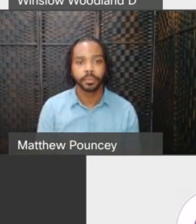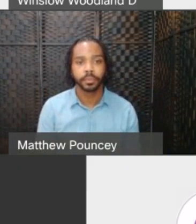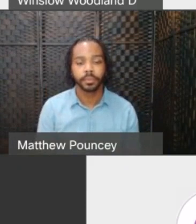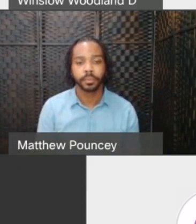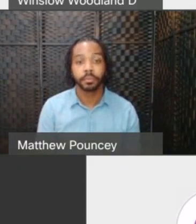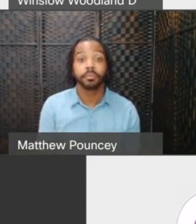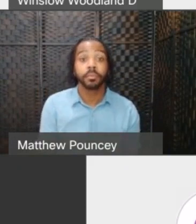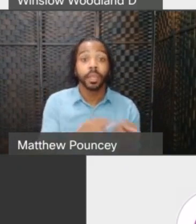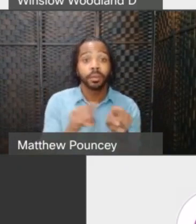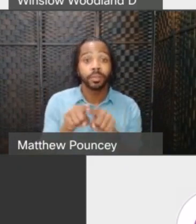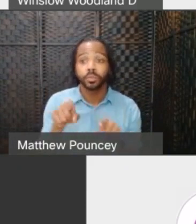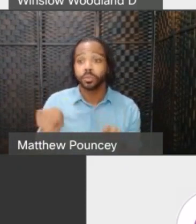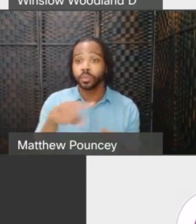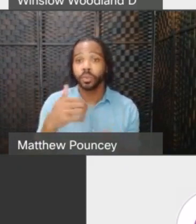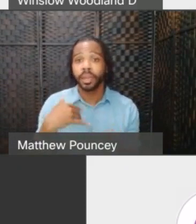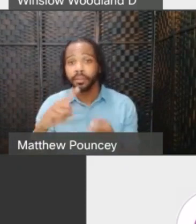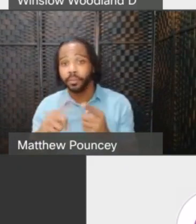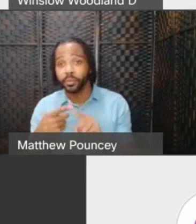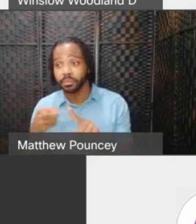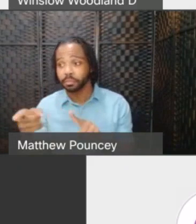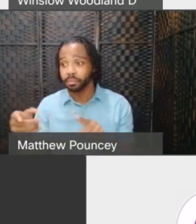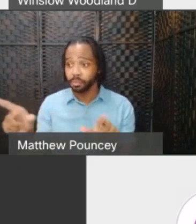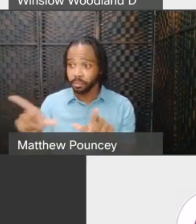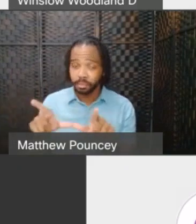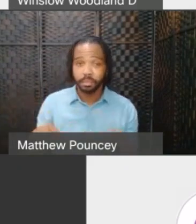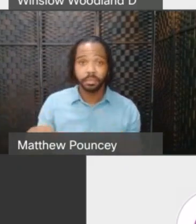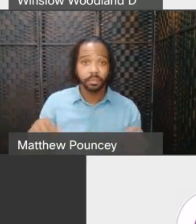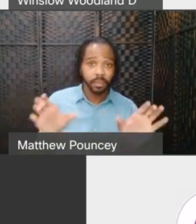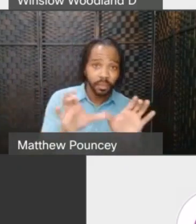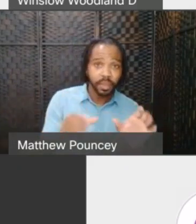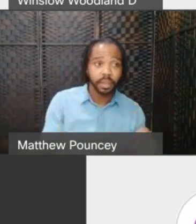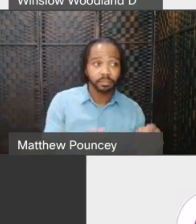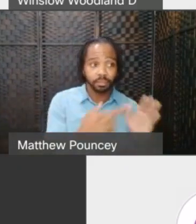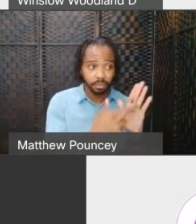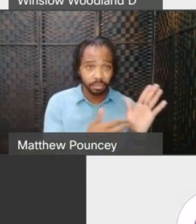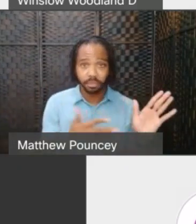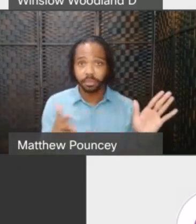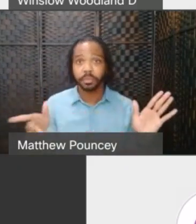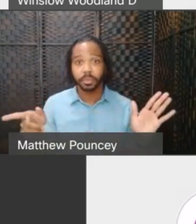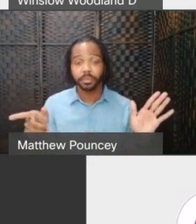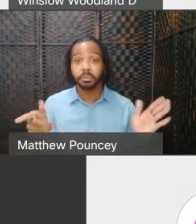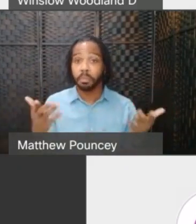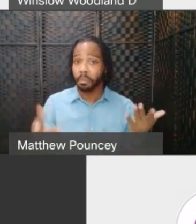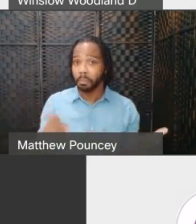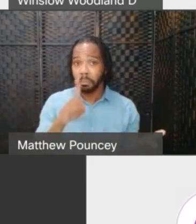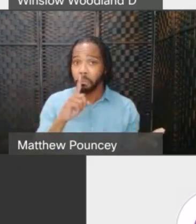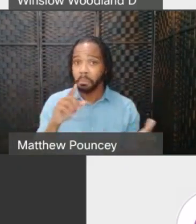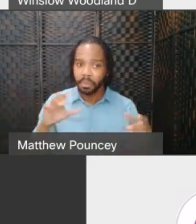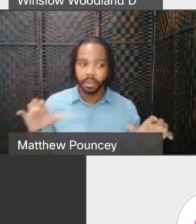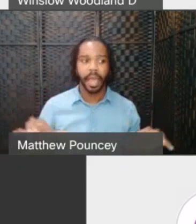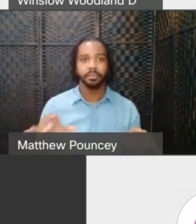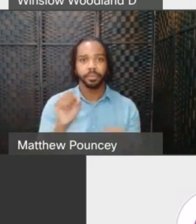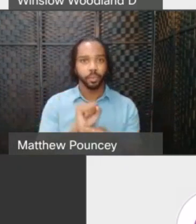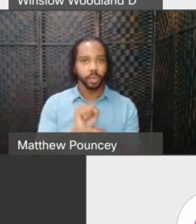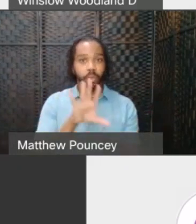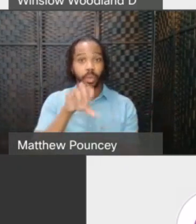Also, if you have any friends that are licensed, certified, or registered and may not be actively working in a clinical